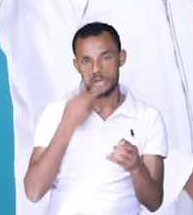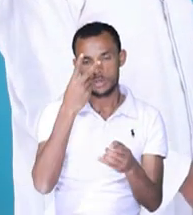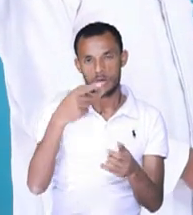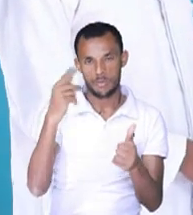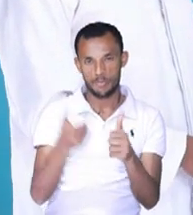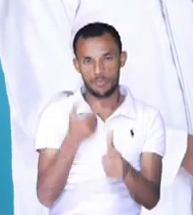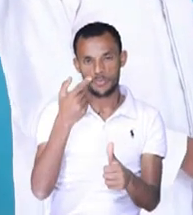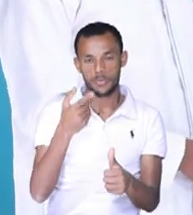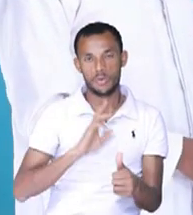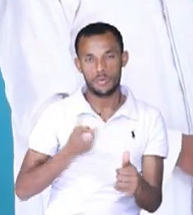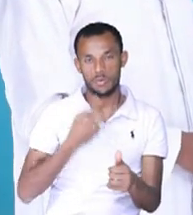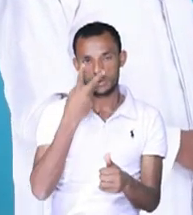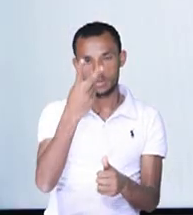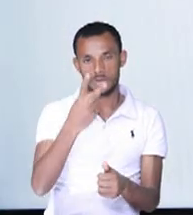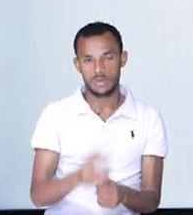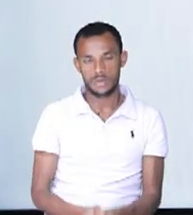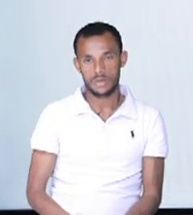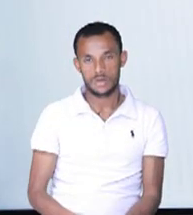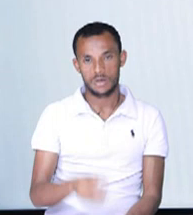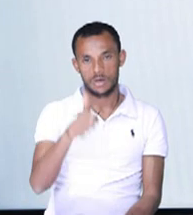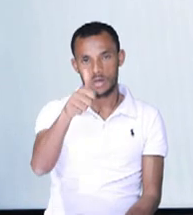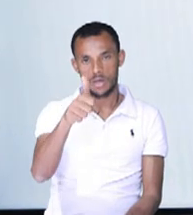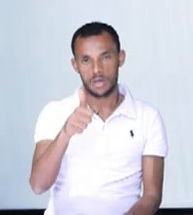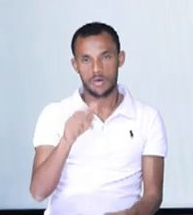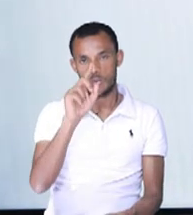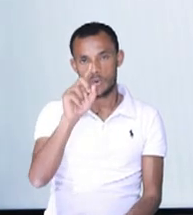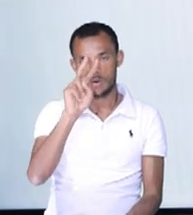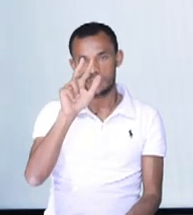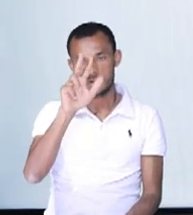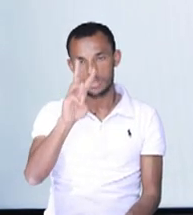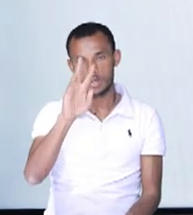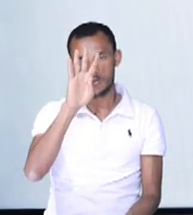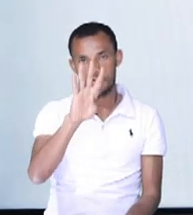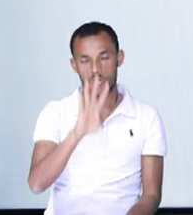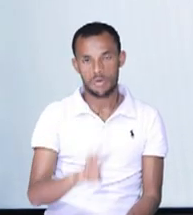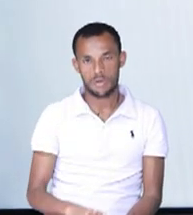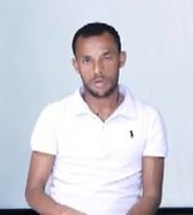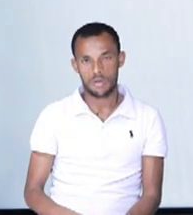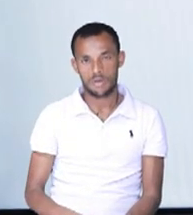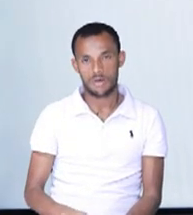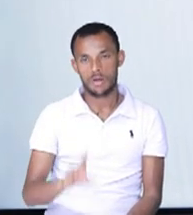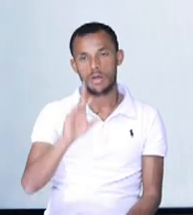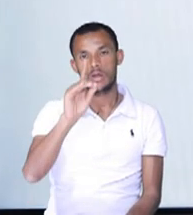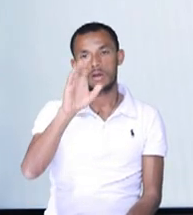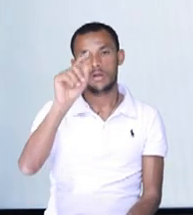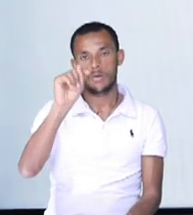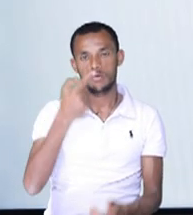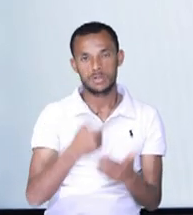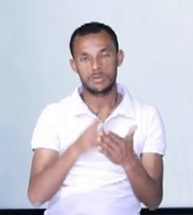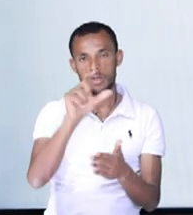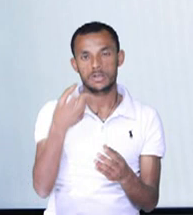first one, you can see A, it was 1, 2, 6, 4. What is the determinant of this